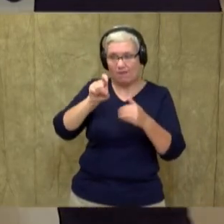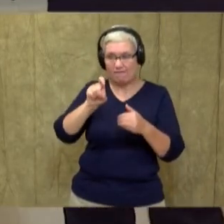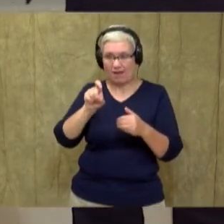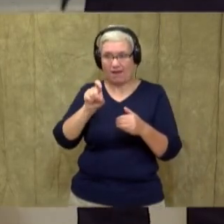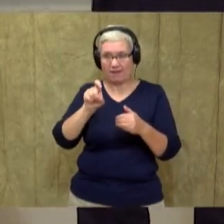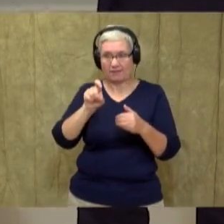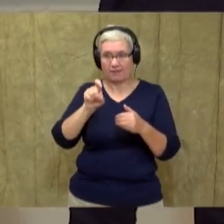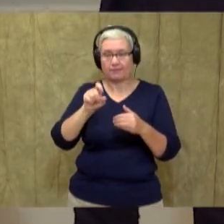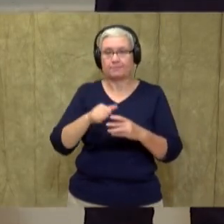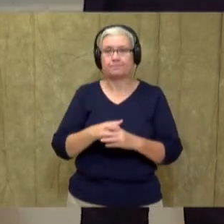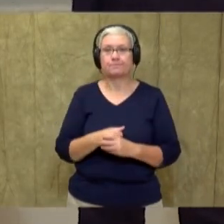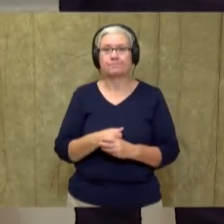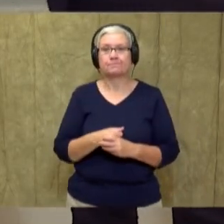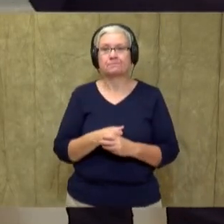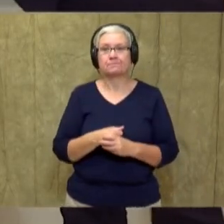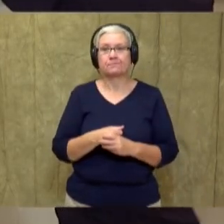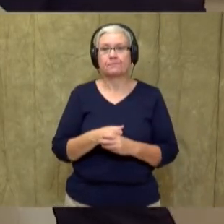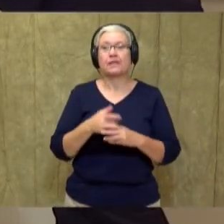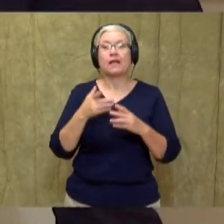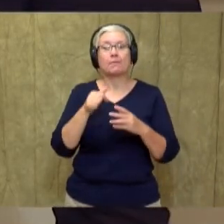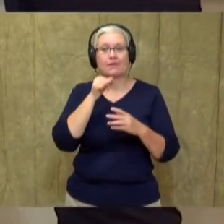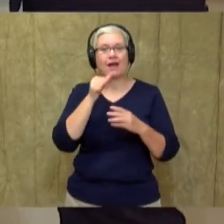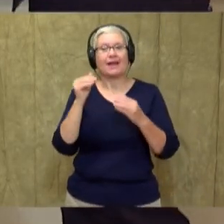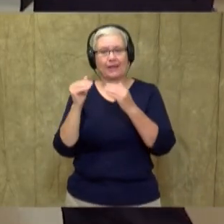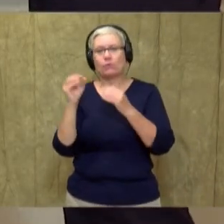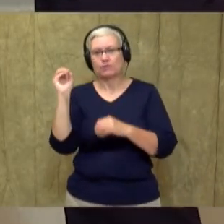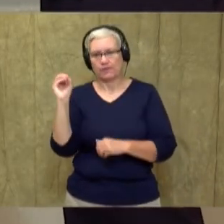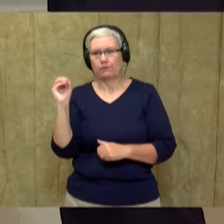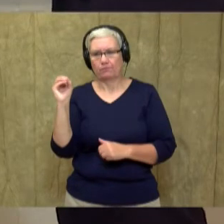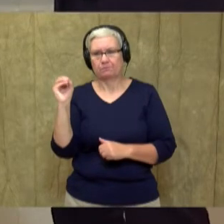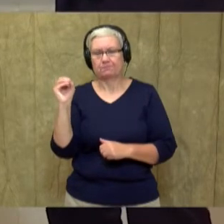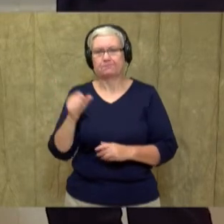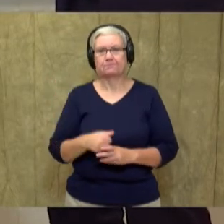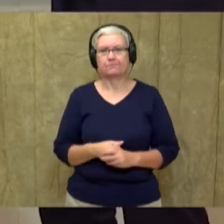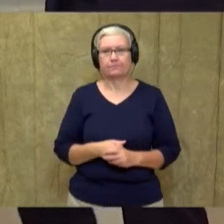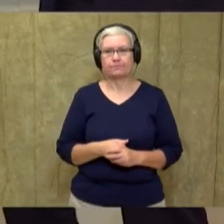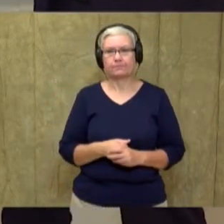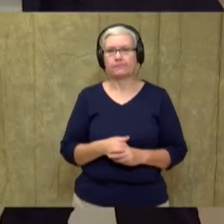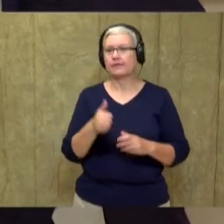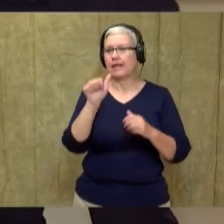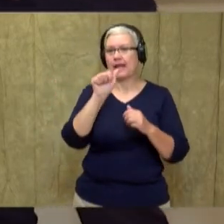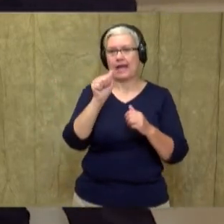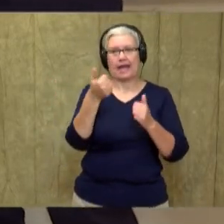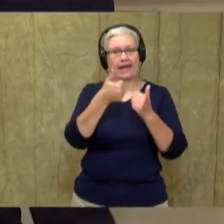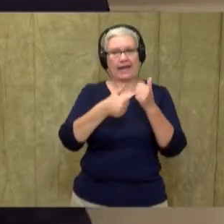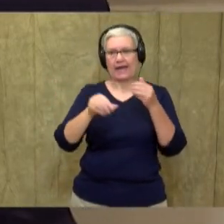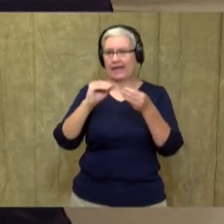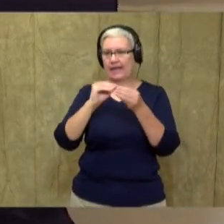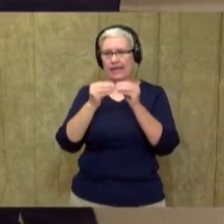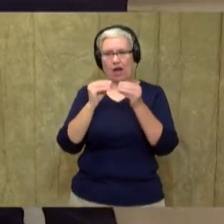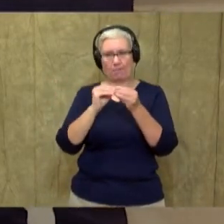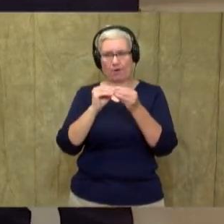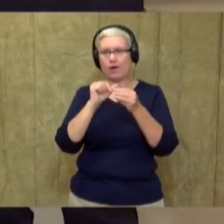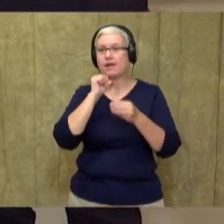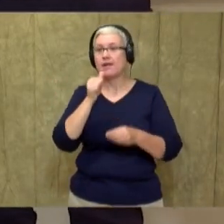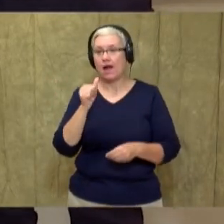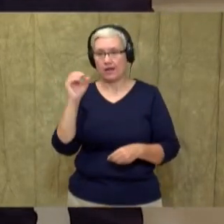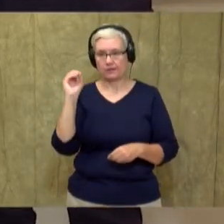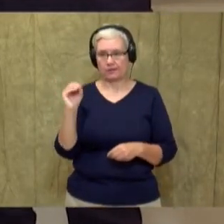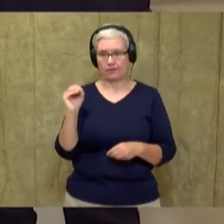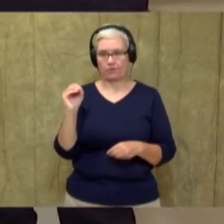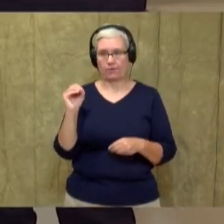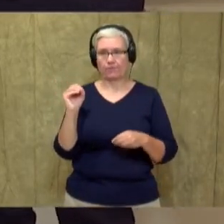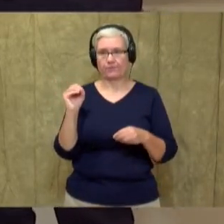And again, we want to talk about when that value is not equal to 0. So when a is any number that's not equal to 0, we're going to talk about this dilation.